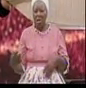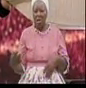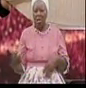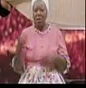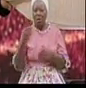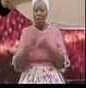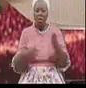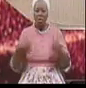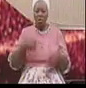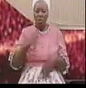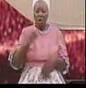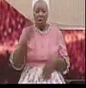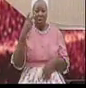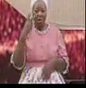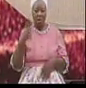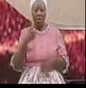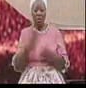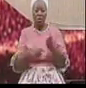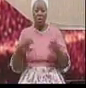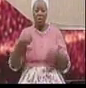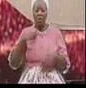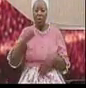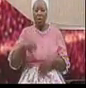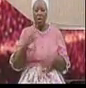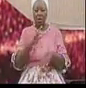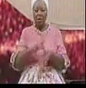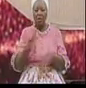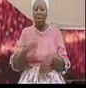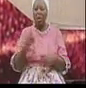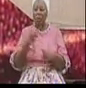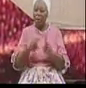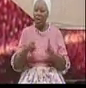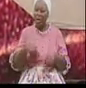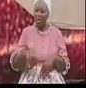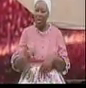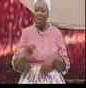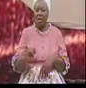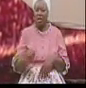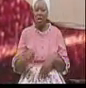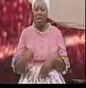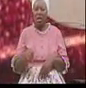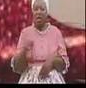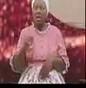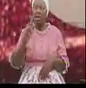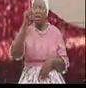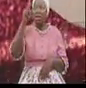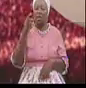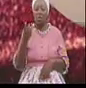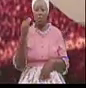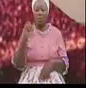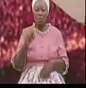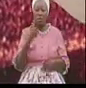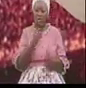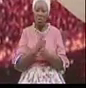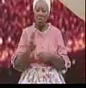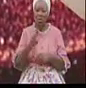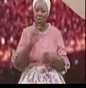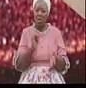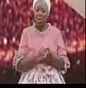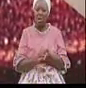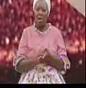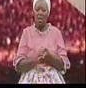you can see, what you can touch. But he was just using pictorial language,